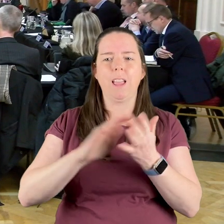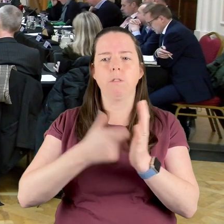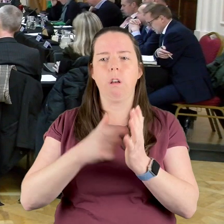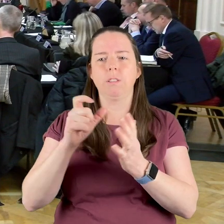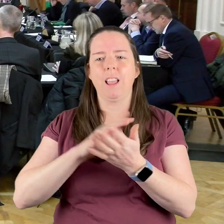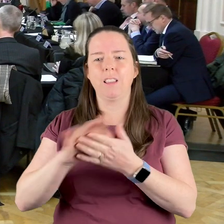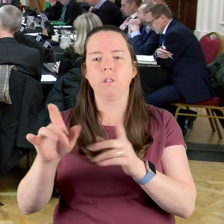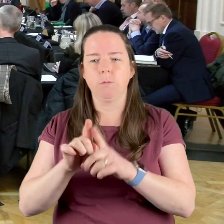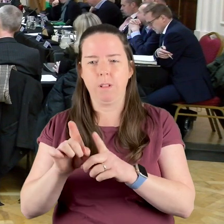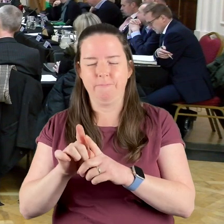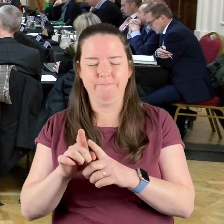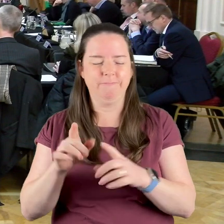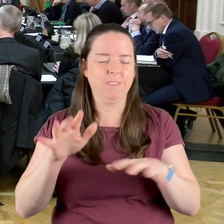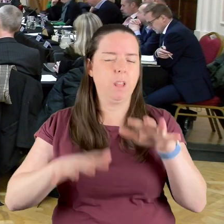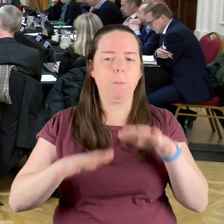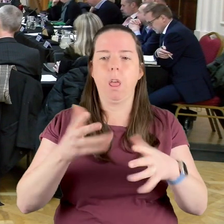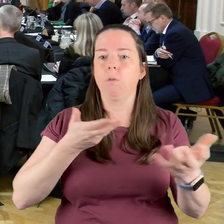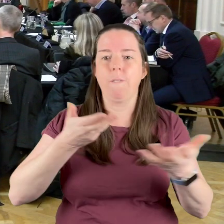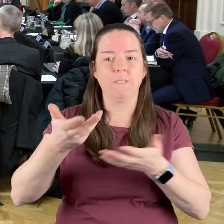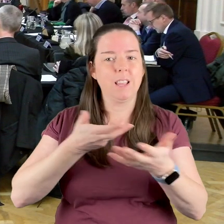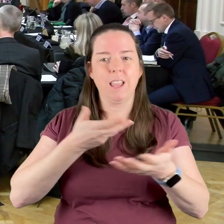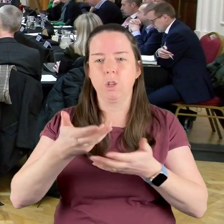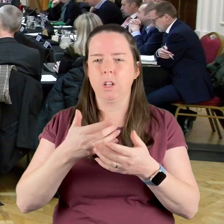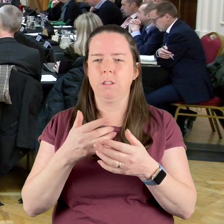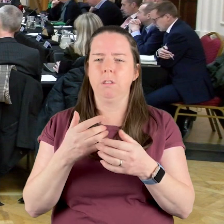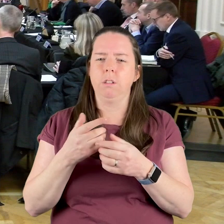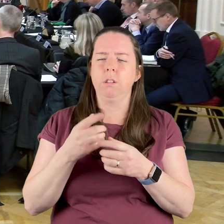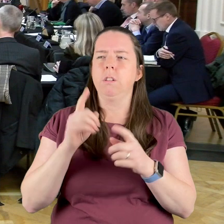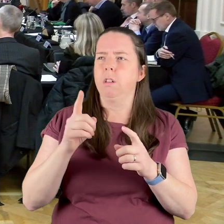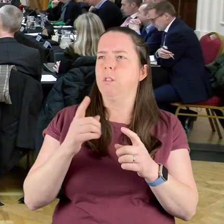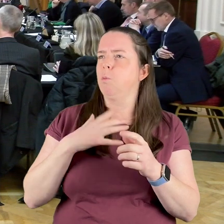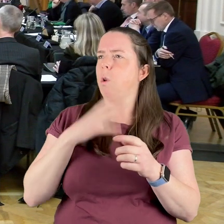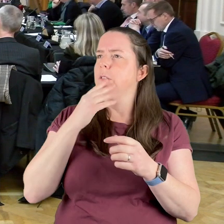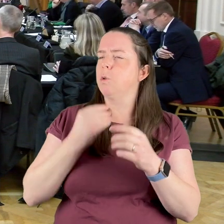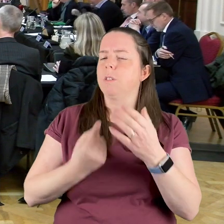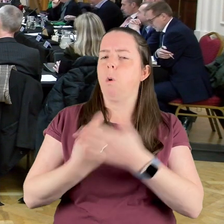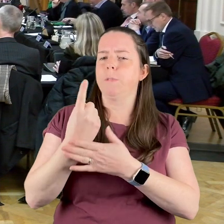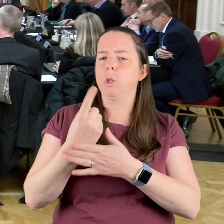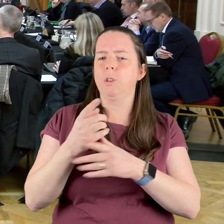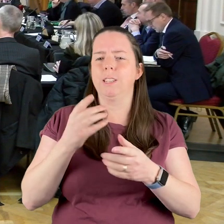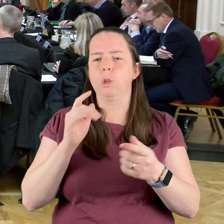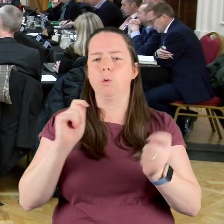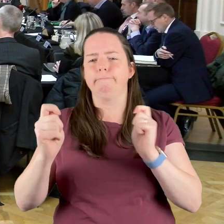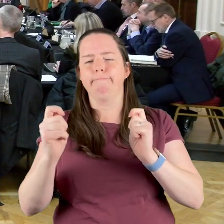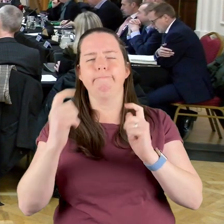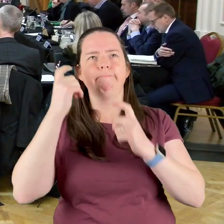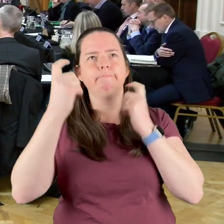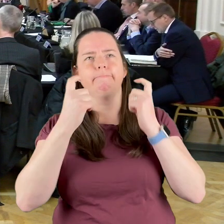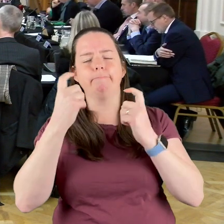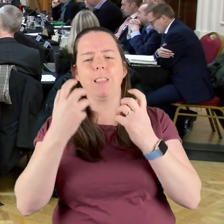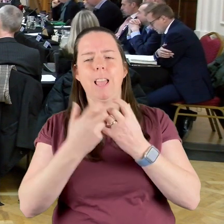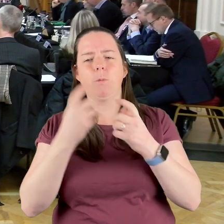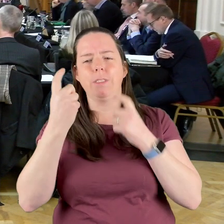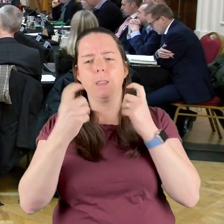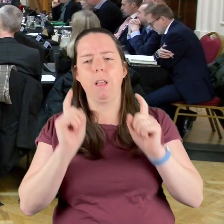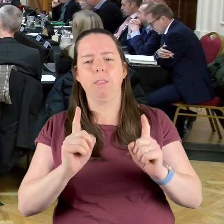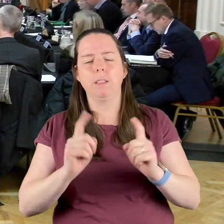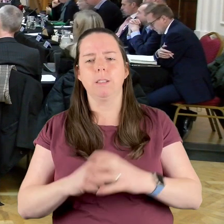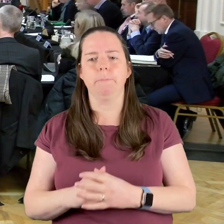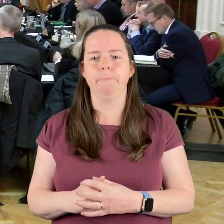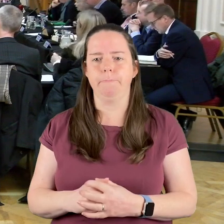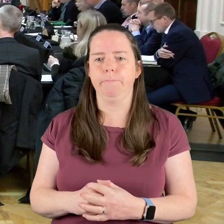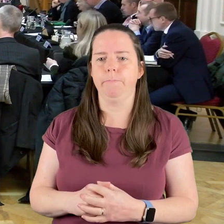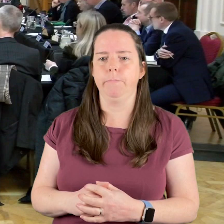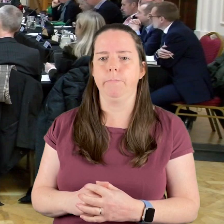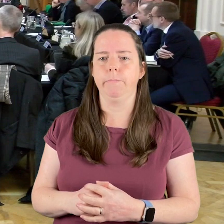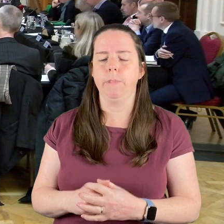kindness within Kingston Hospital and HRCH too. It's kind of a similar conversation. So we're using this as an opportunity to try and shift